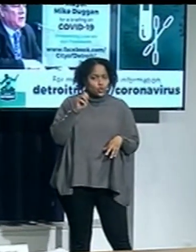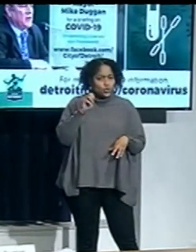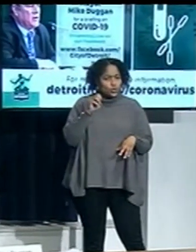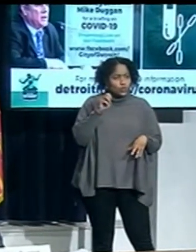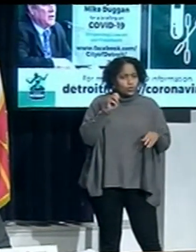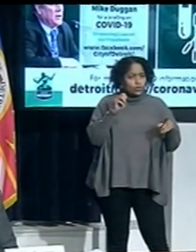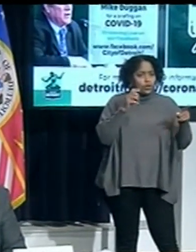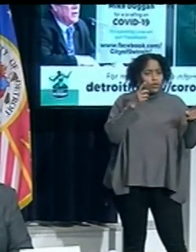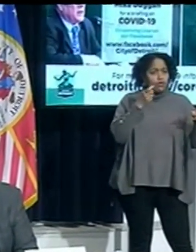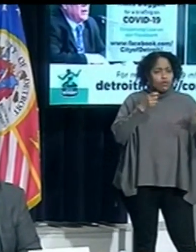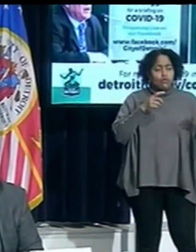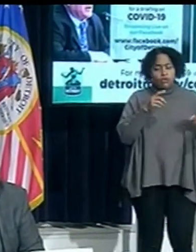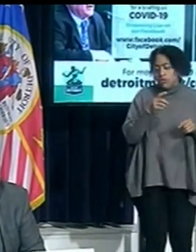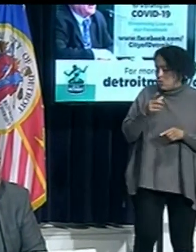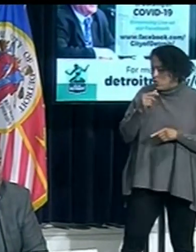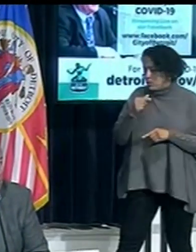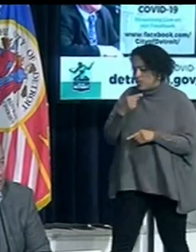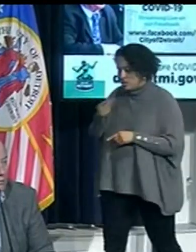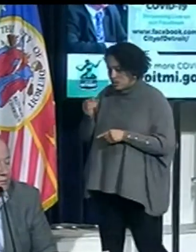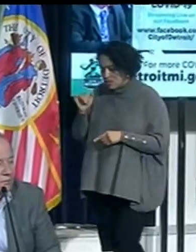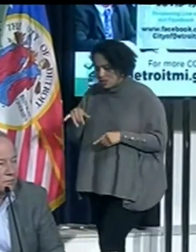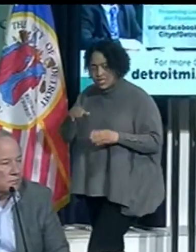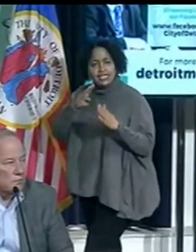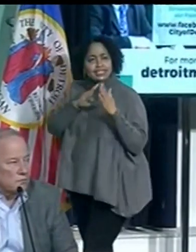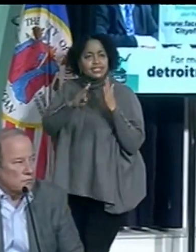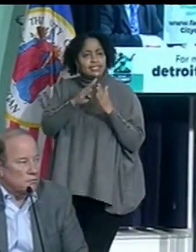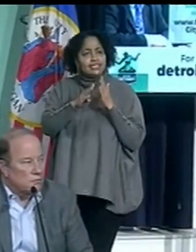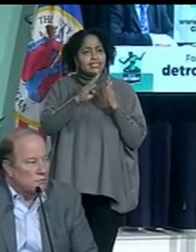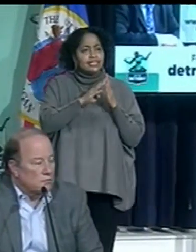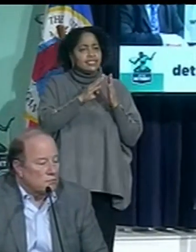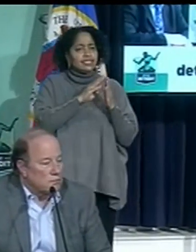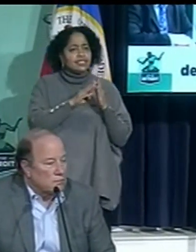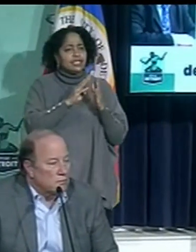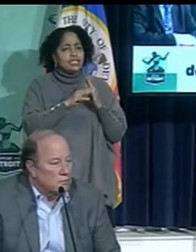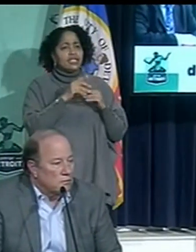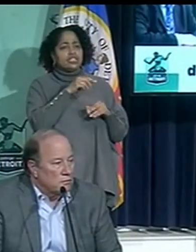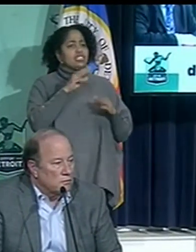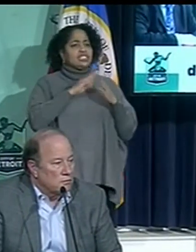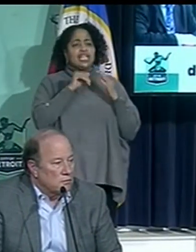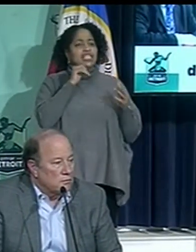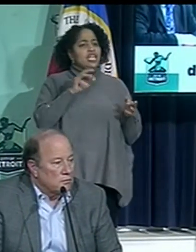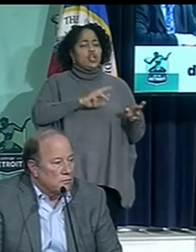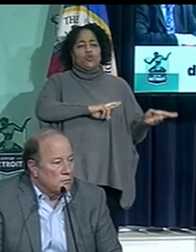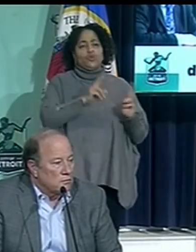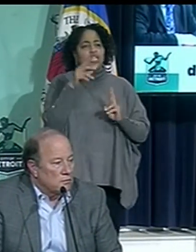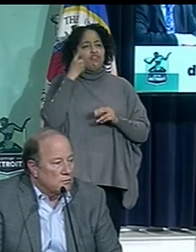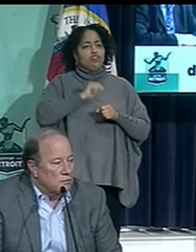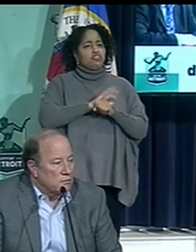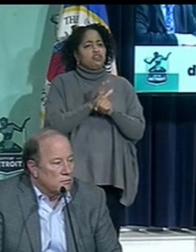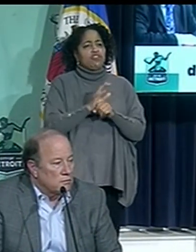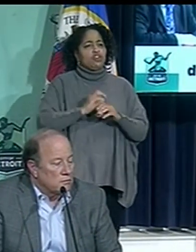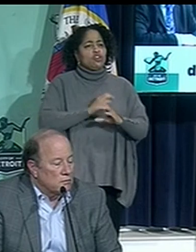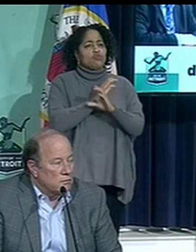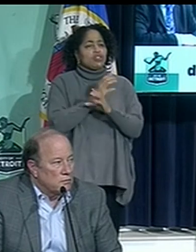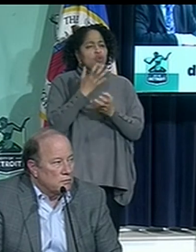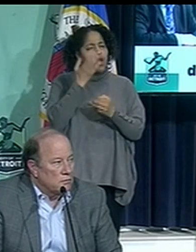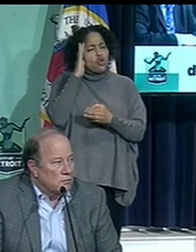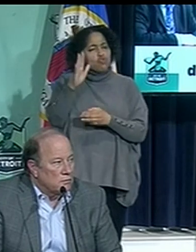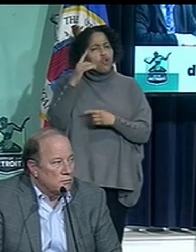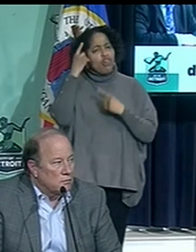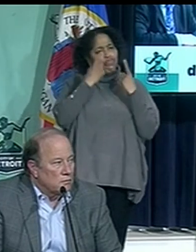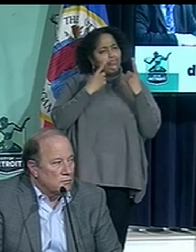Gay-Dagnogo, who says that the city was not prepared for the COVID crisis and wants to know your thoughts on